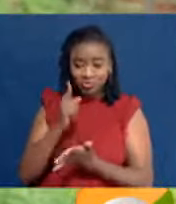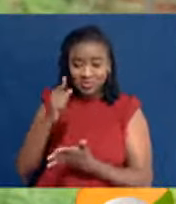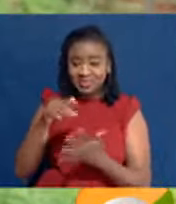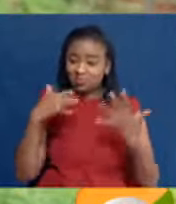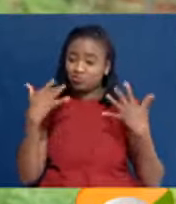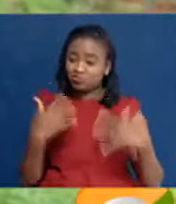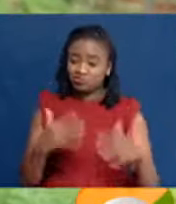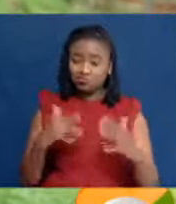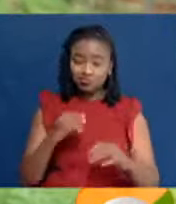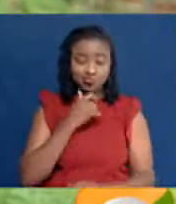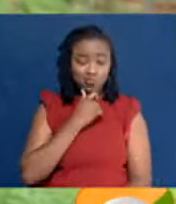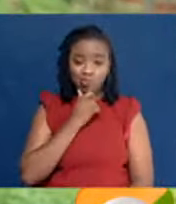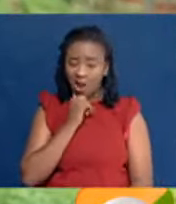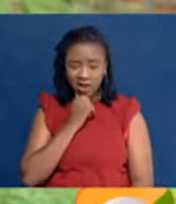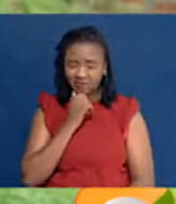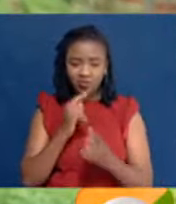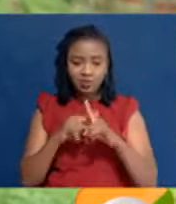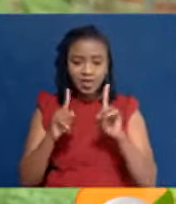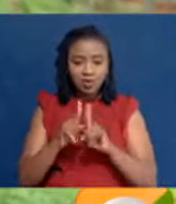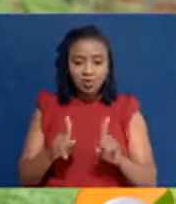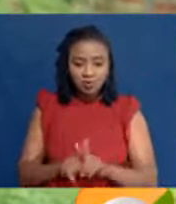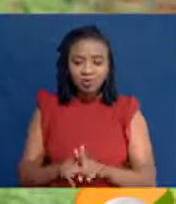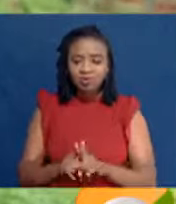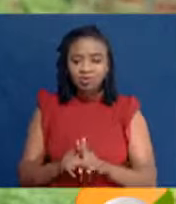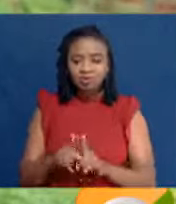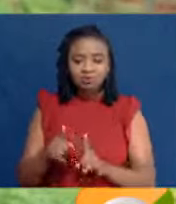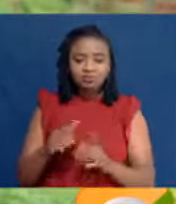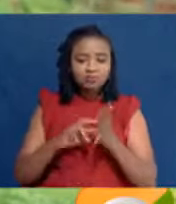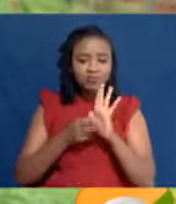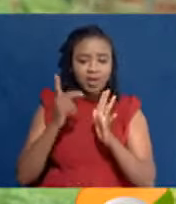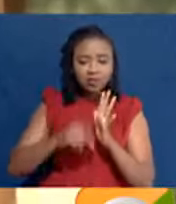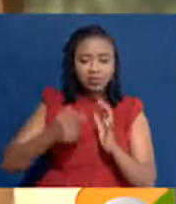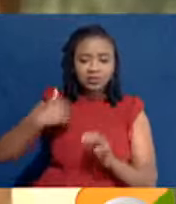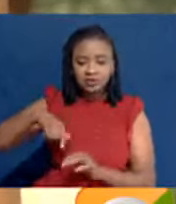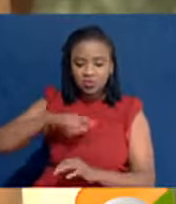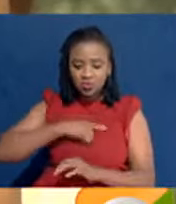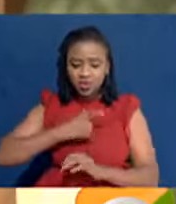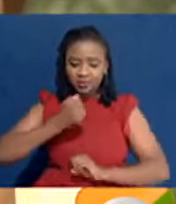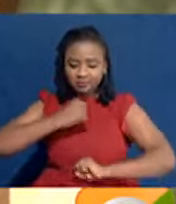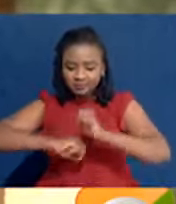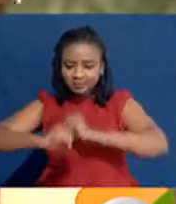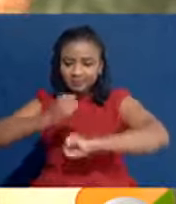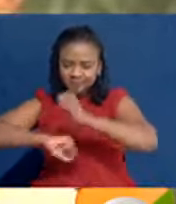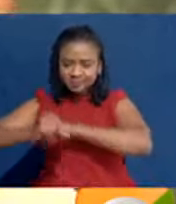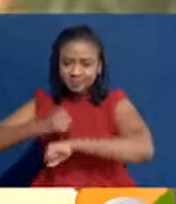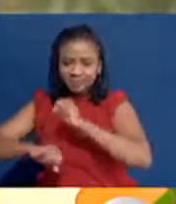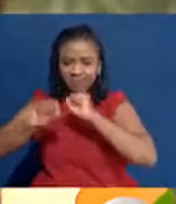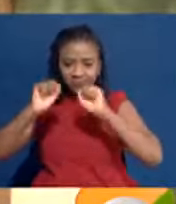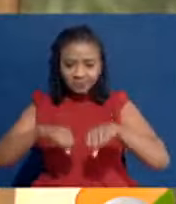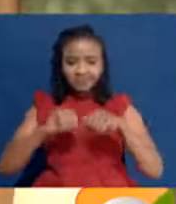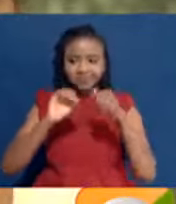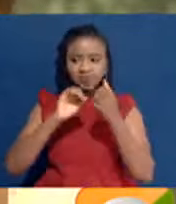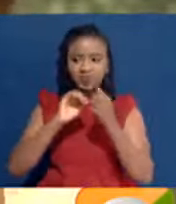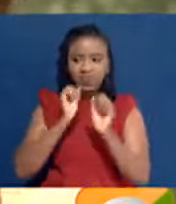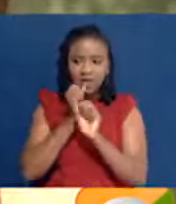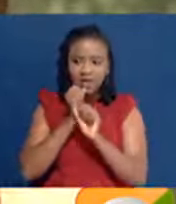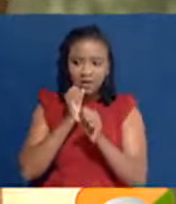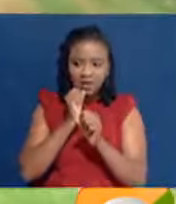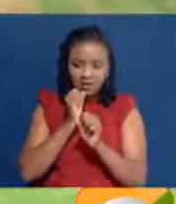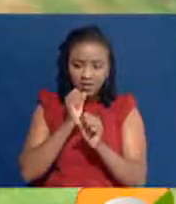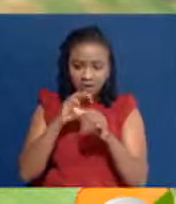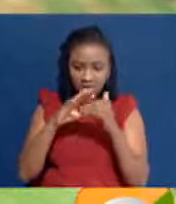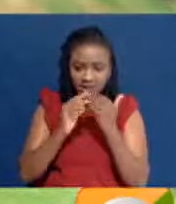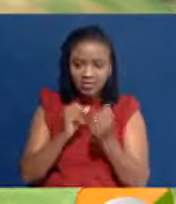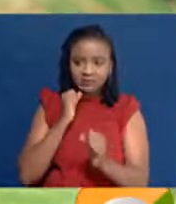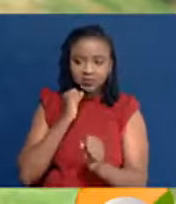have the largest restoration potential in the world. That means as restoration is happening, we could create green quality jobs.